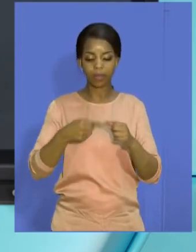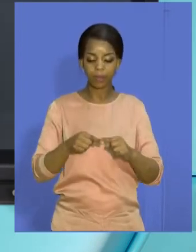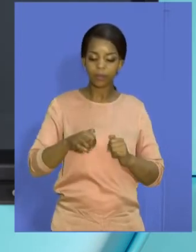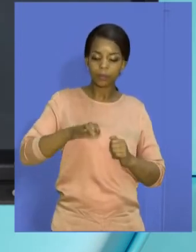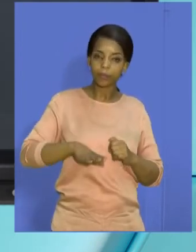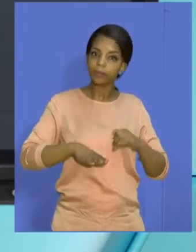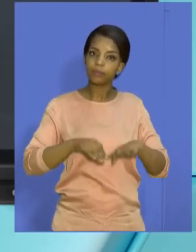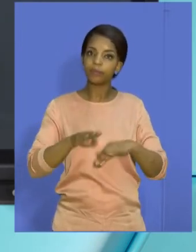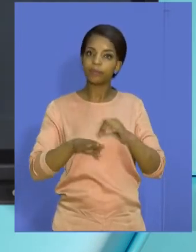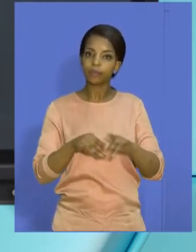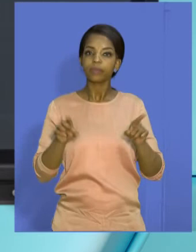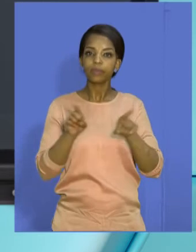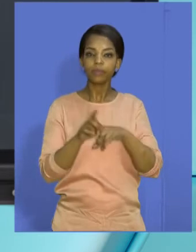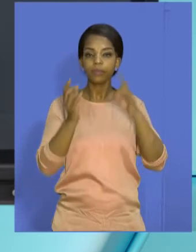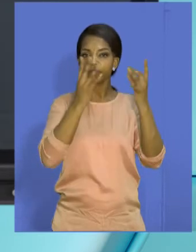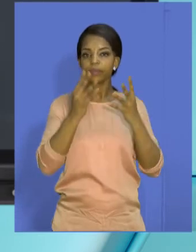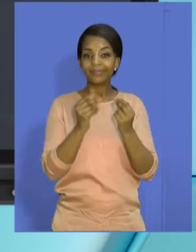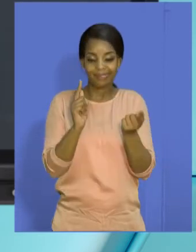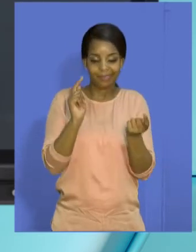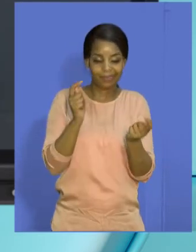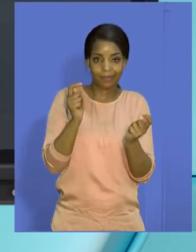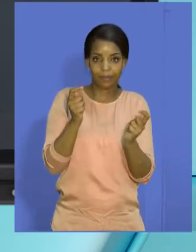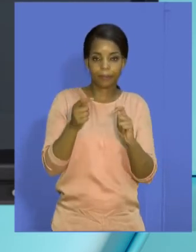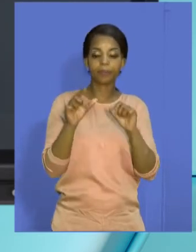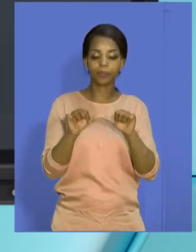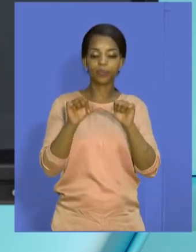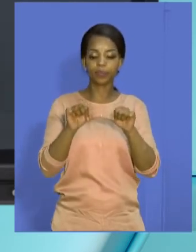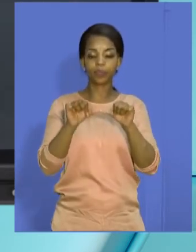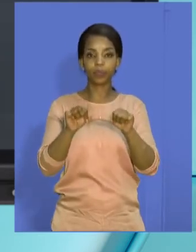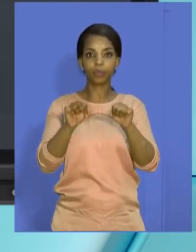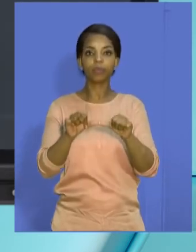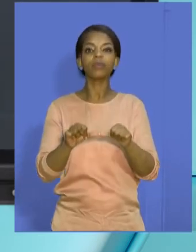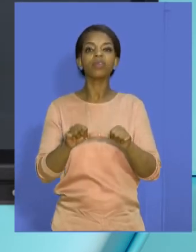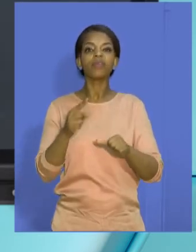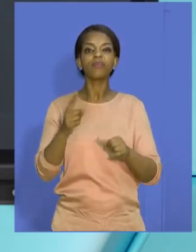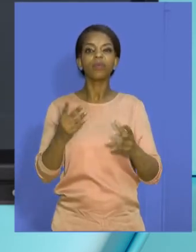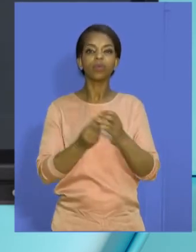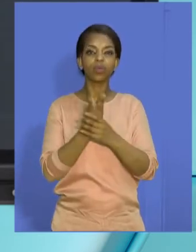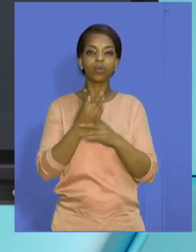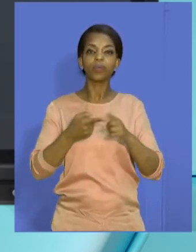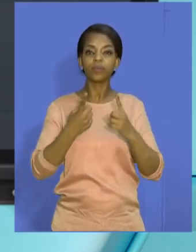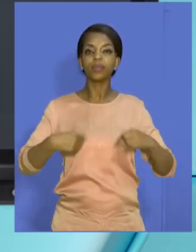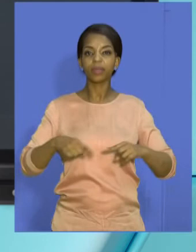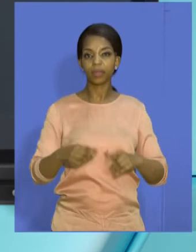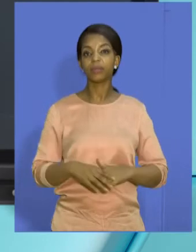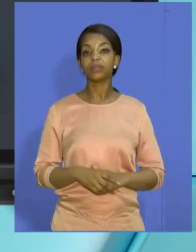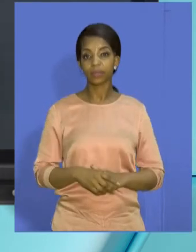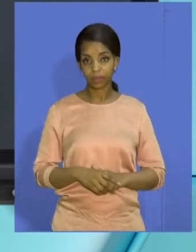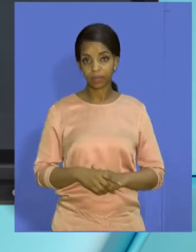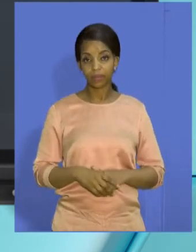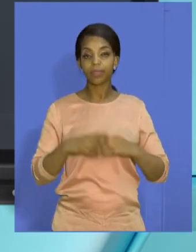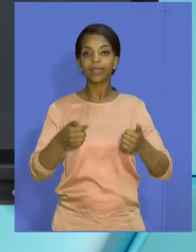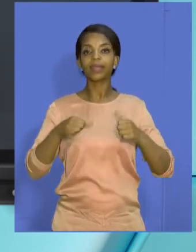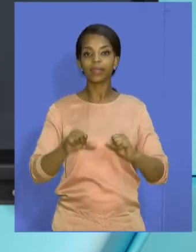a constant rate of change as we are progressing with our growth. And then we can then develop a model that